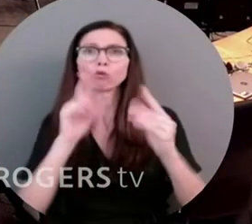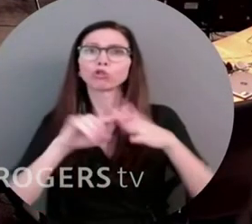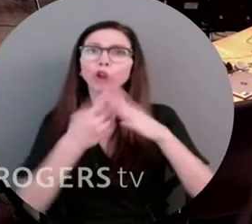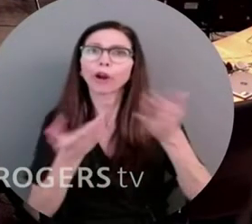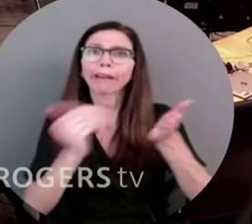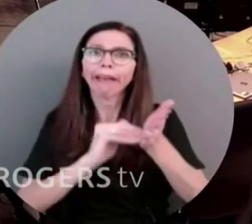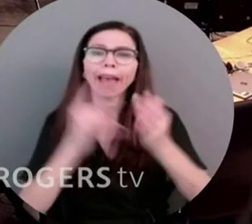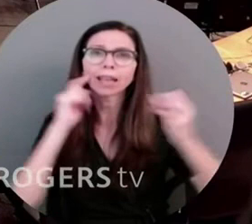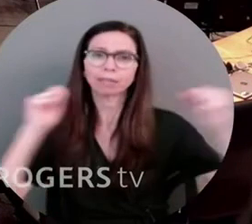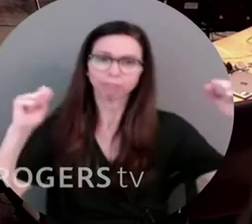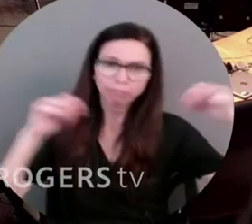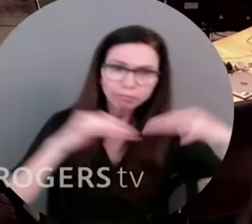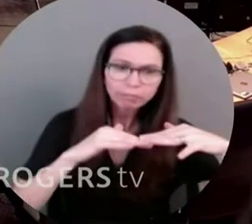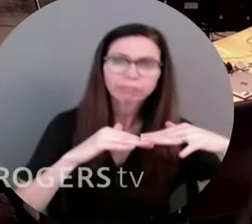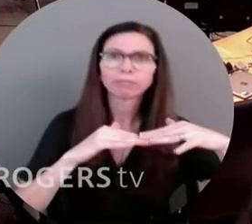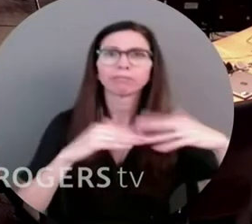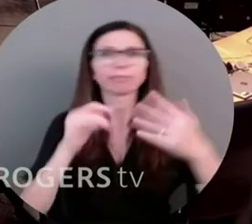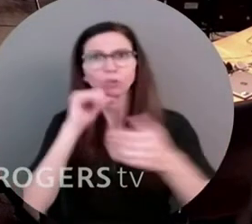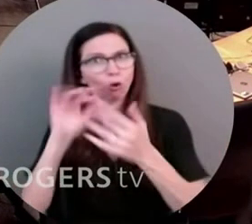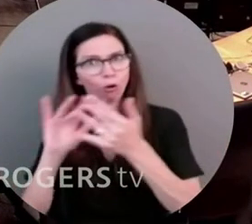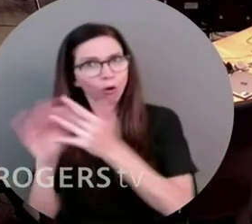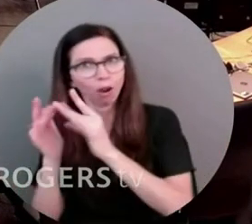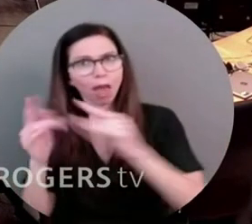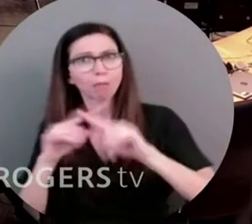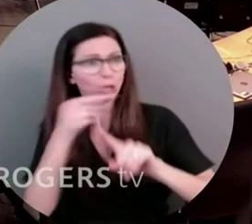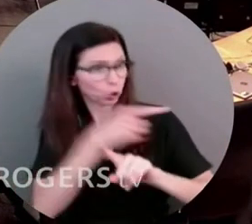looking in months, or are we talking about, you think, in 2021?